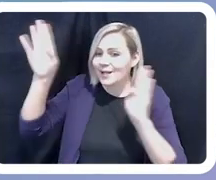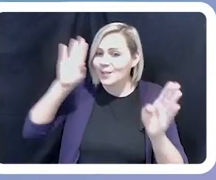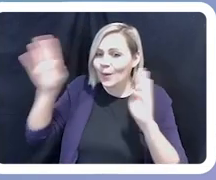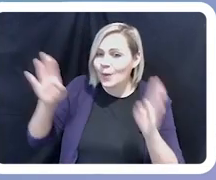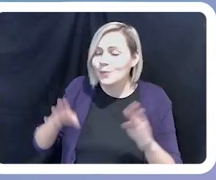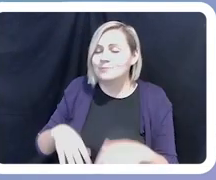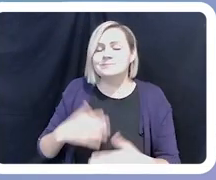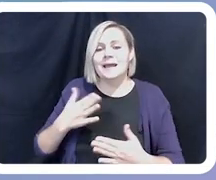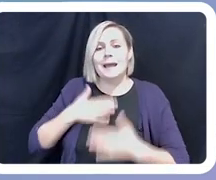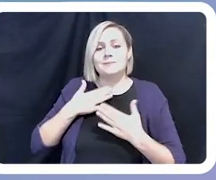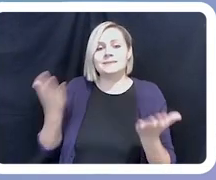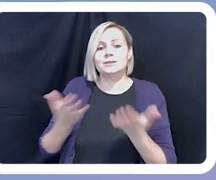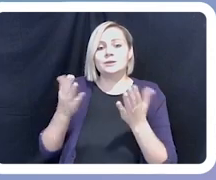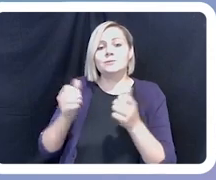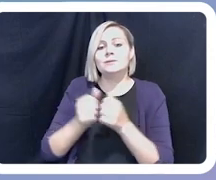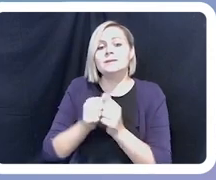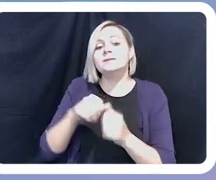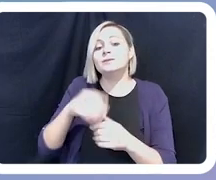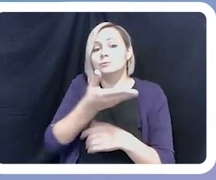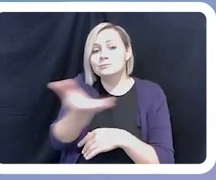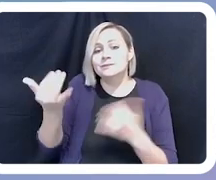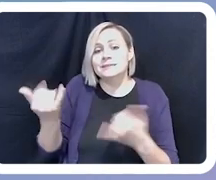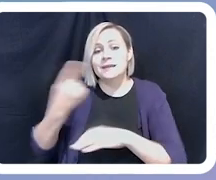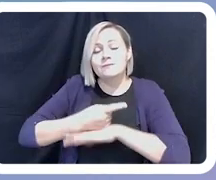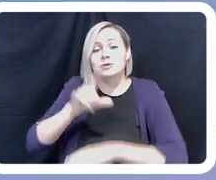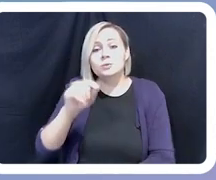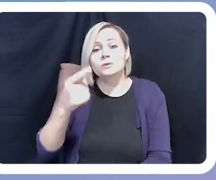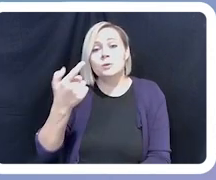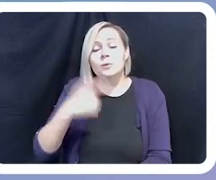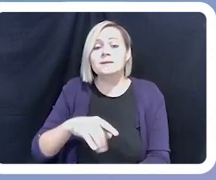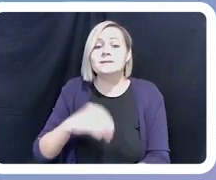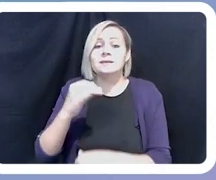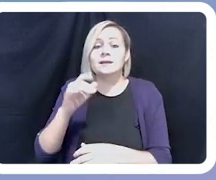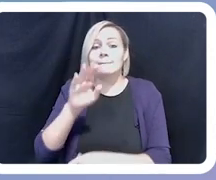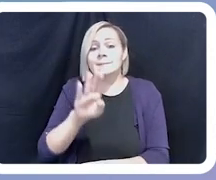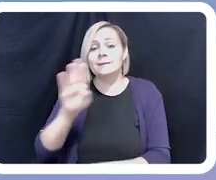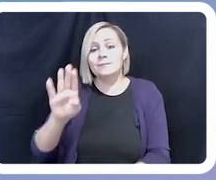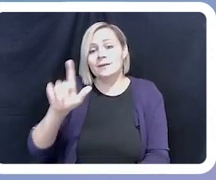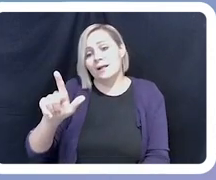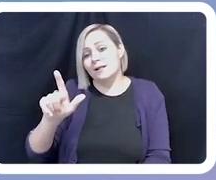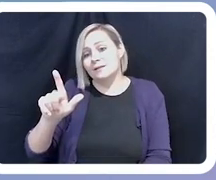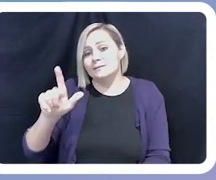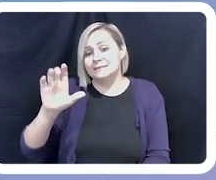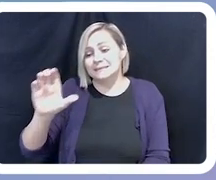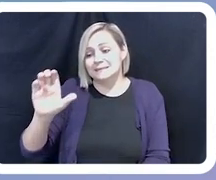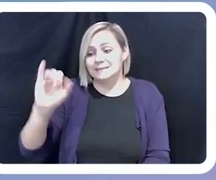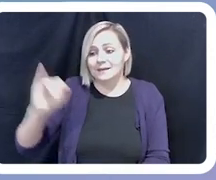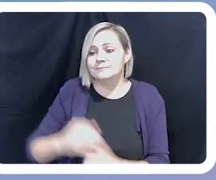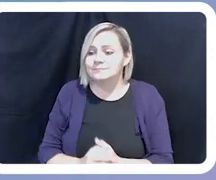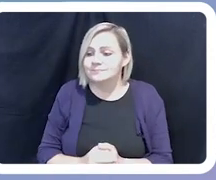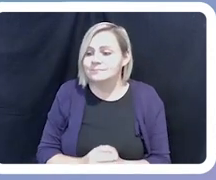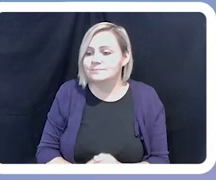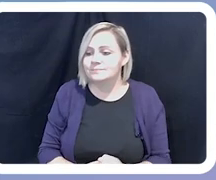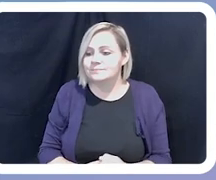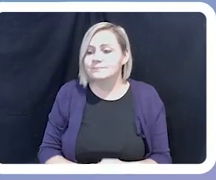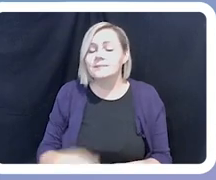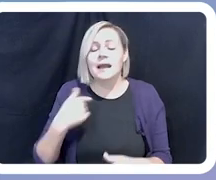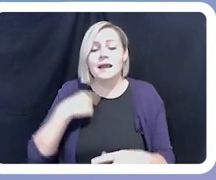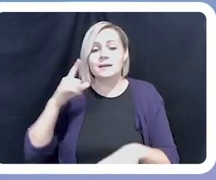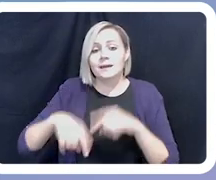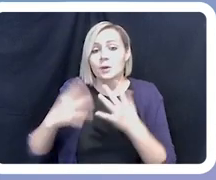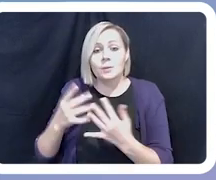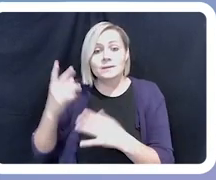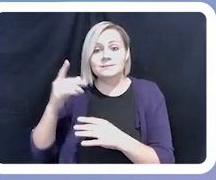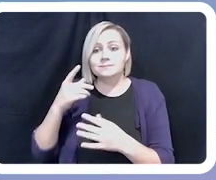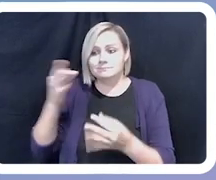you today at the 2021 Best Buddies International Leadership Conference. I'm Nancy O'Dell, and I cannot wait to tell you